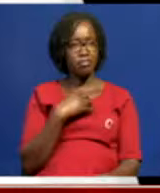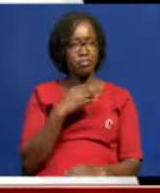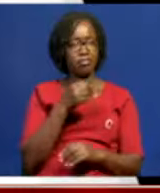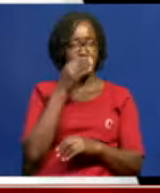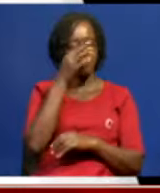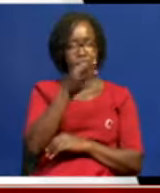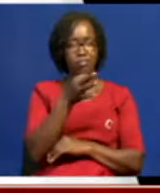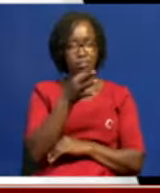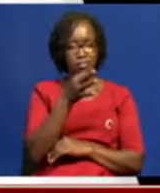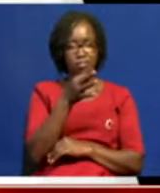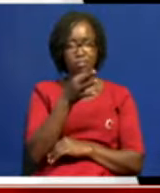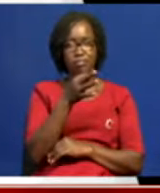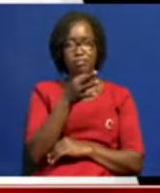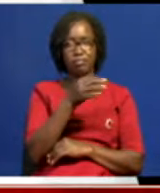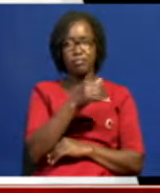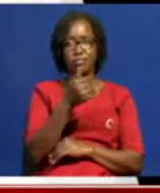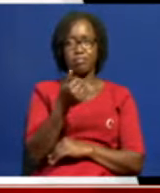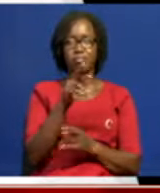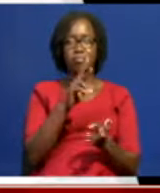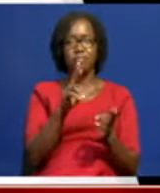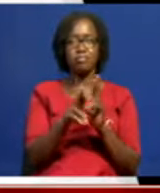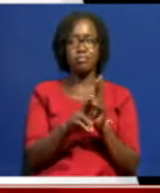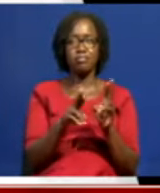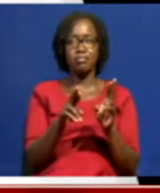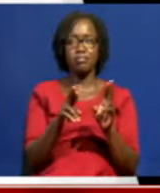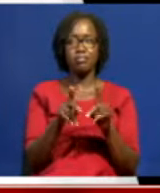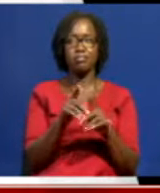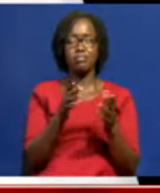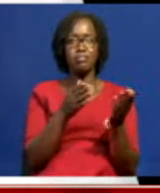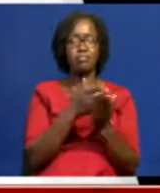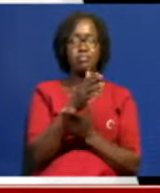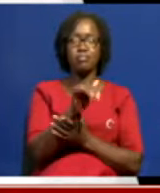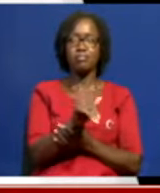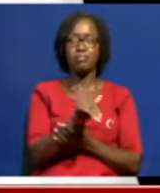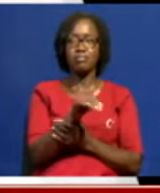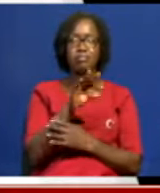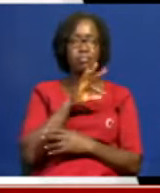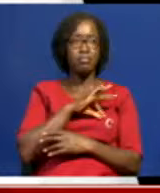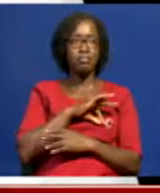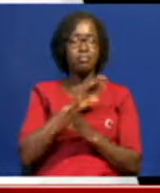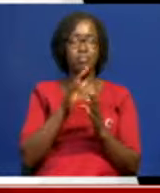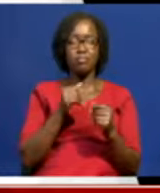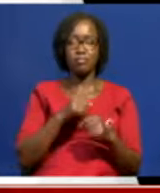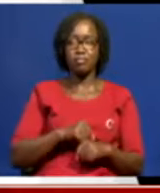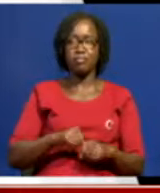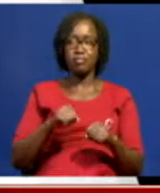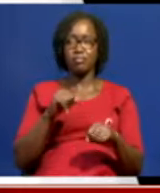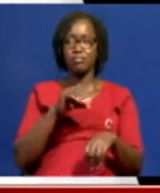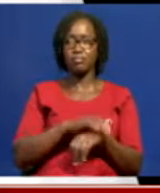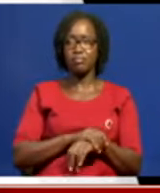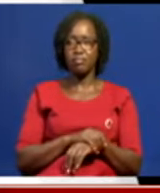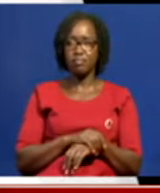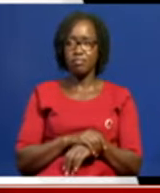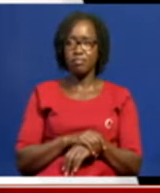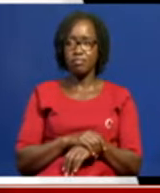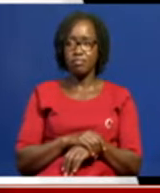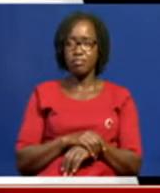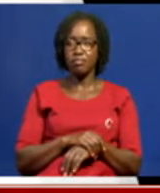come. The other reforms that we have also done is to ensure that beneficiaries are able to get